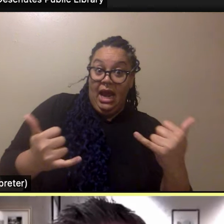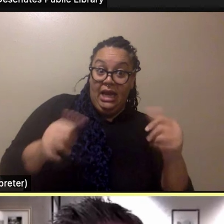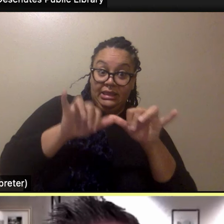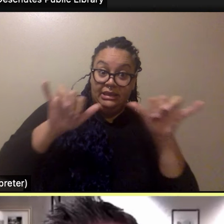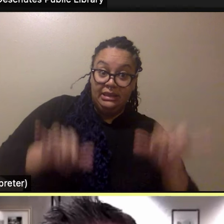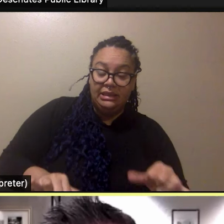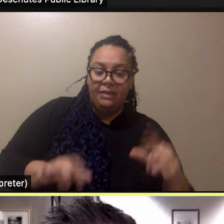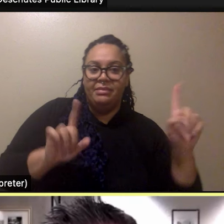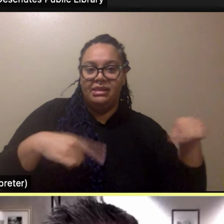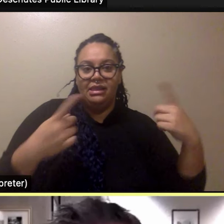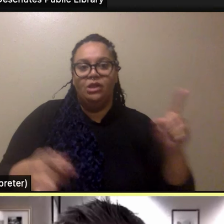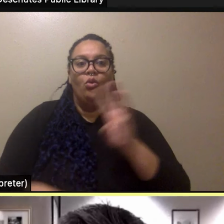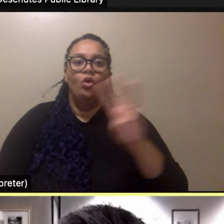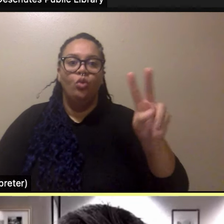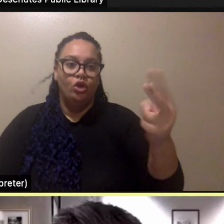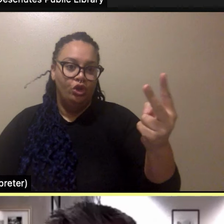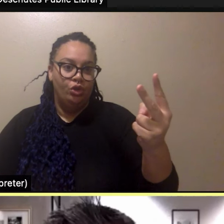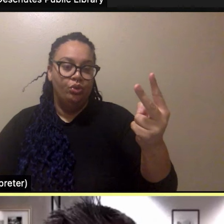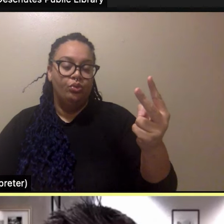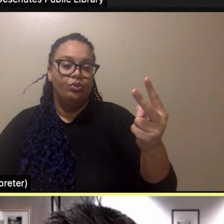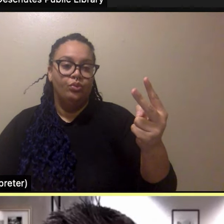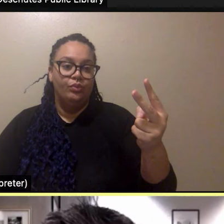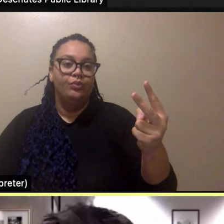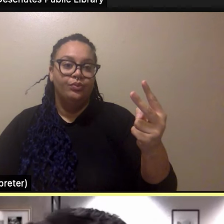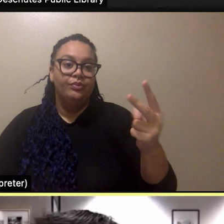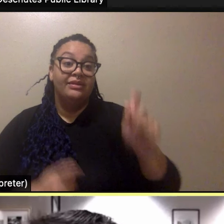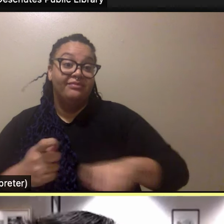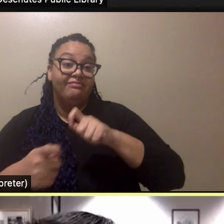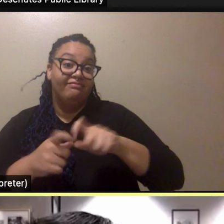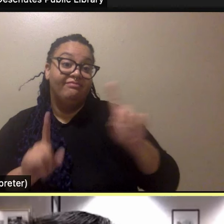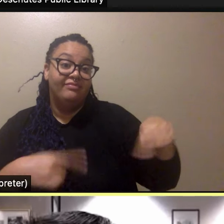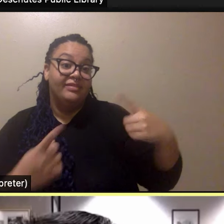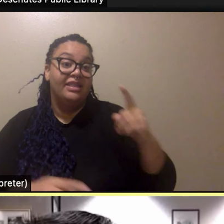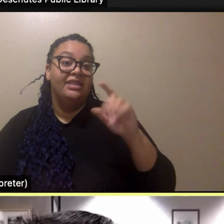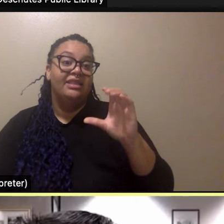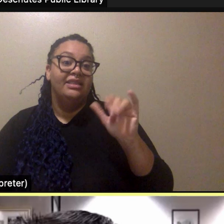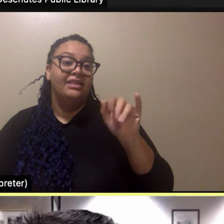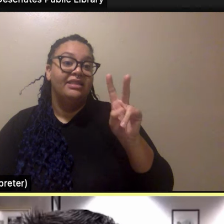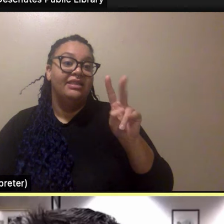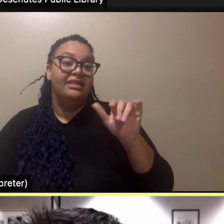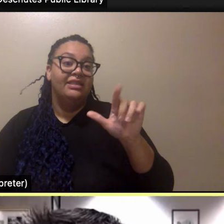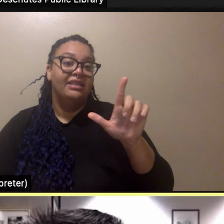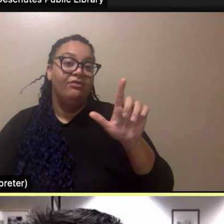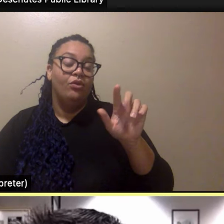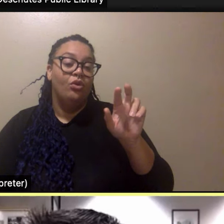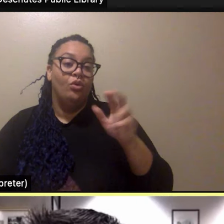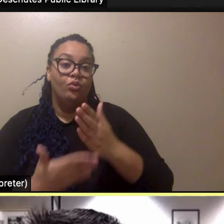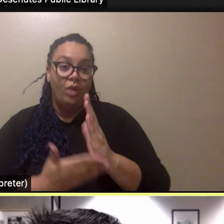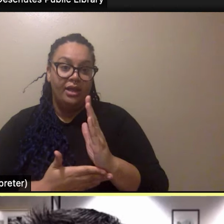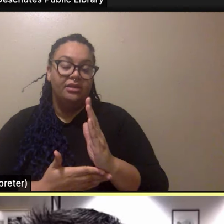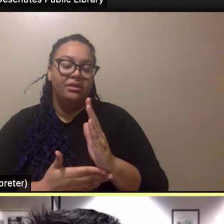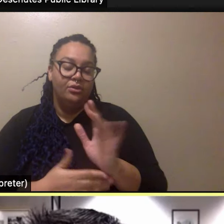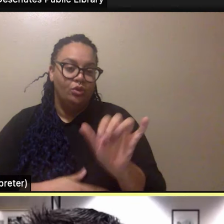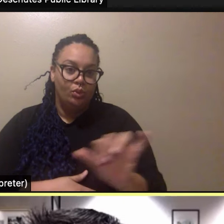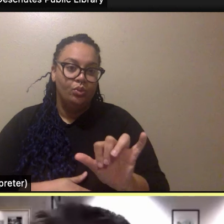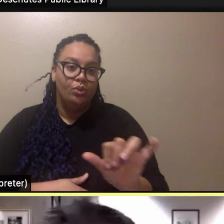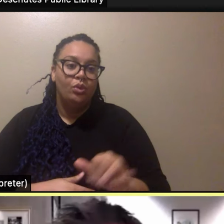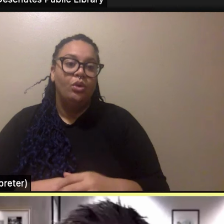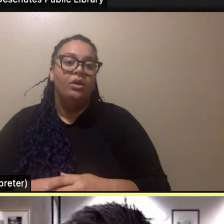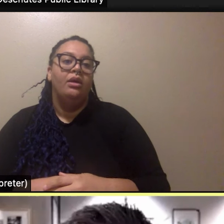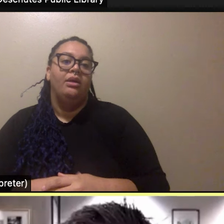World War II period, especially since the Civil Rights period. But lately it's both good and bad in that it's made historians